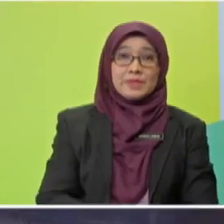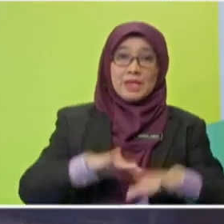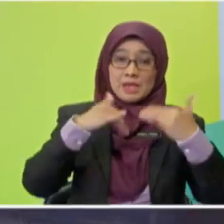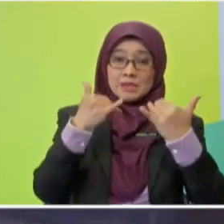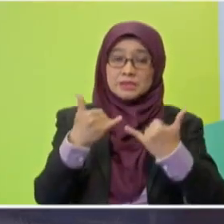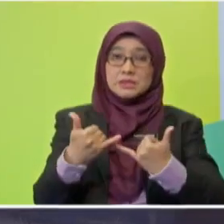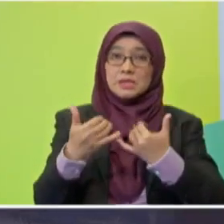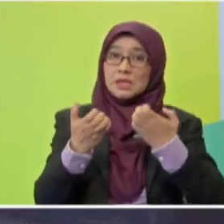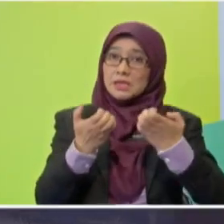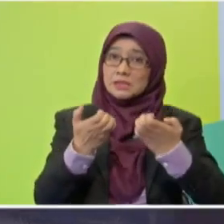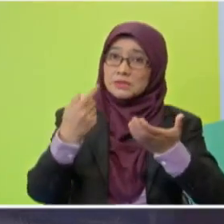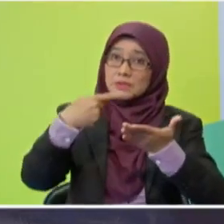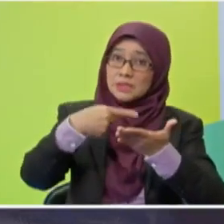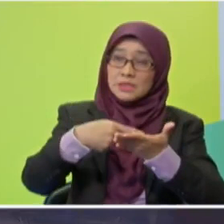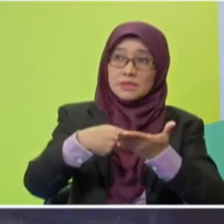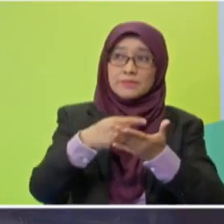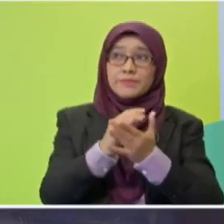this. Okay, first thing,